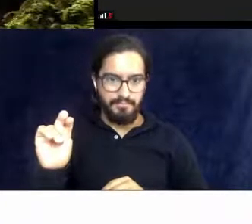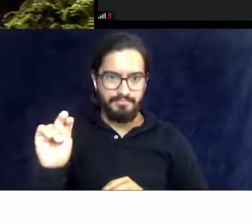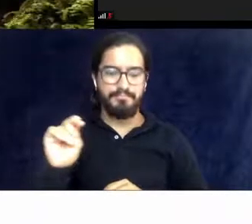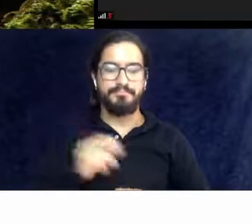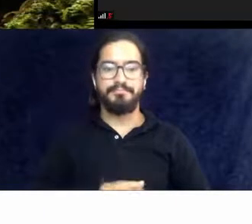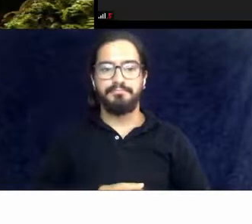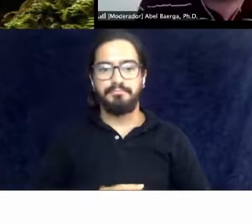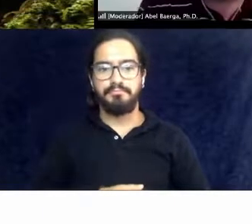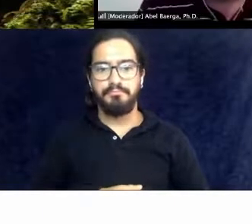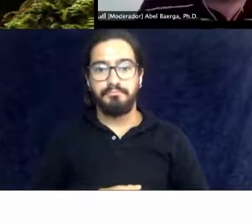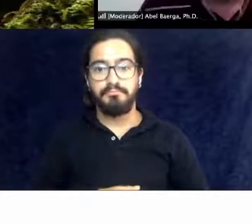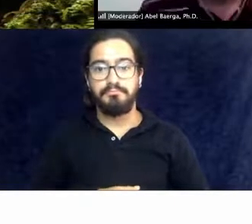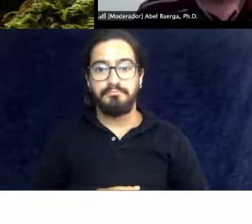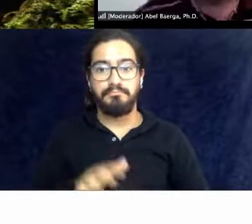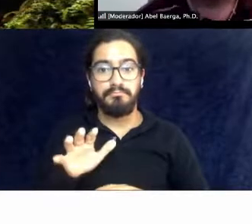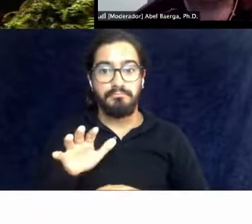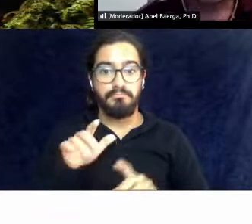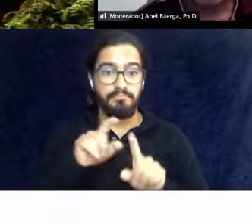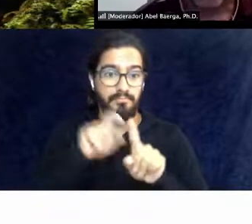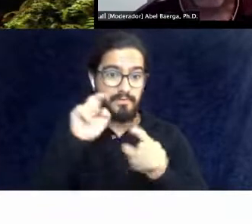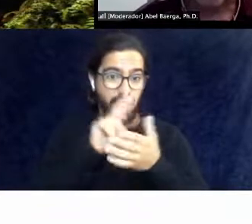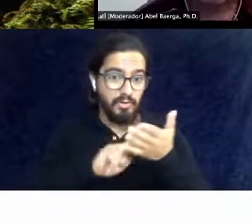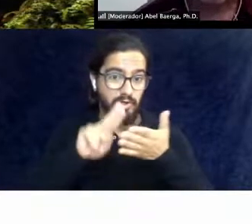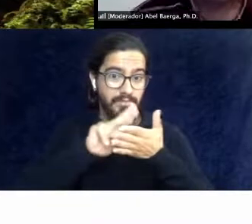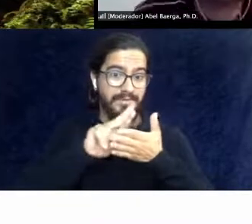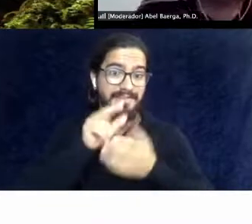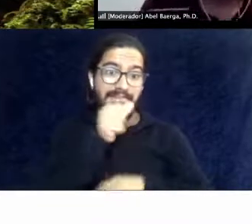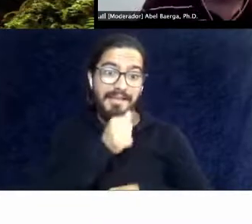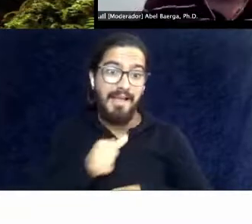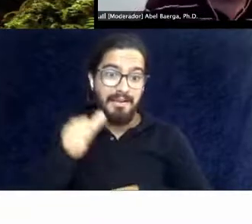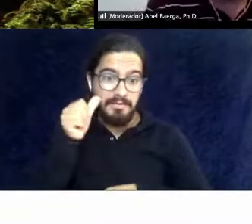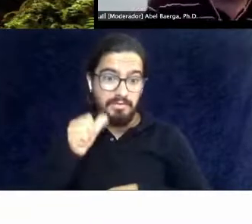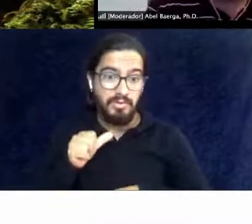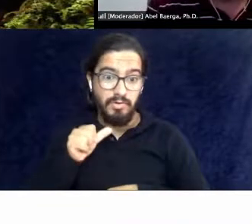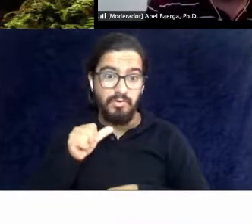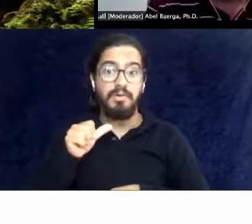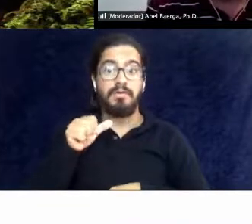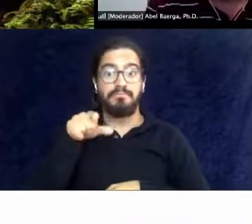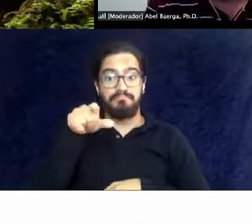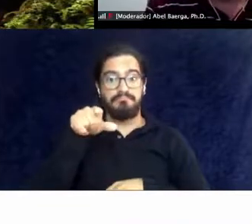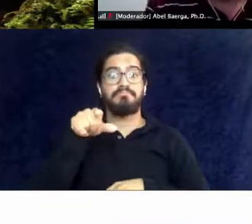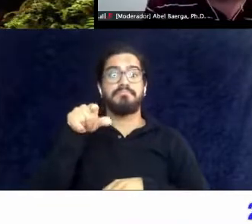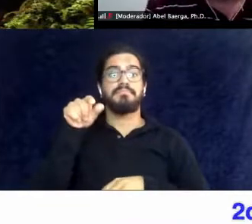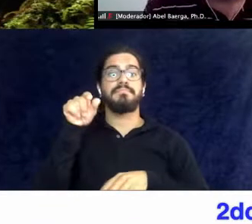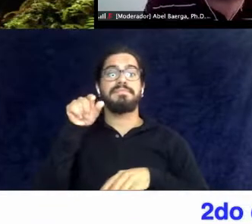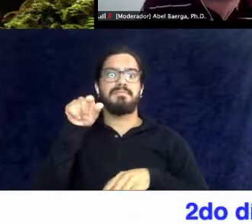who is joining us from the University of Arizona. So Nicole, you have 5 minutes.